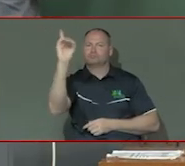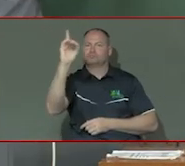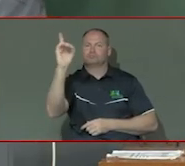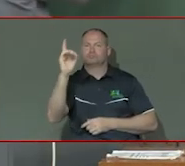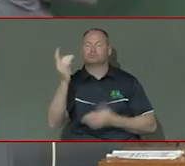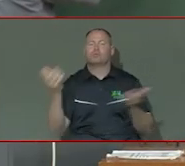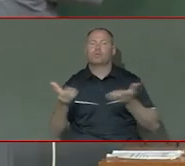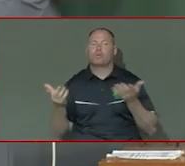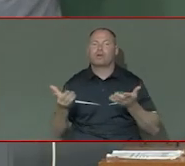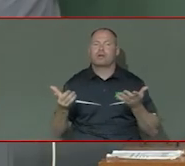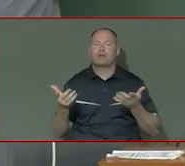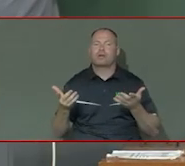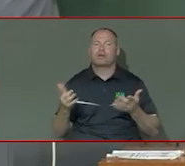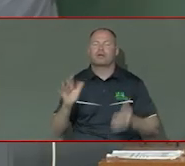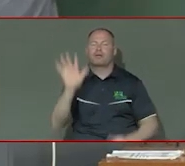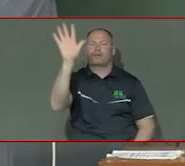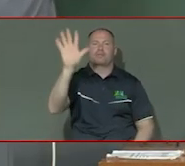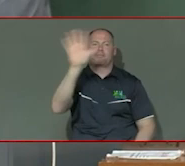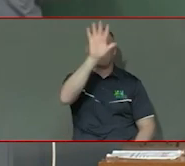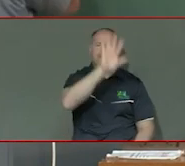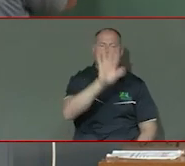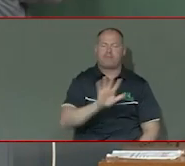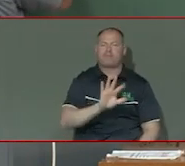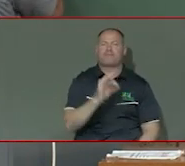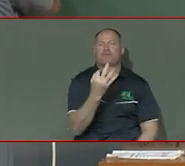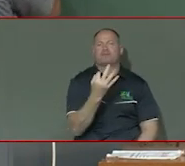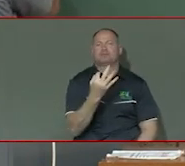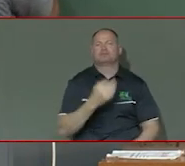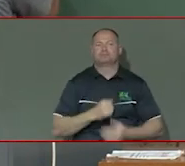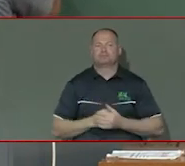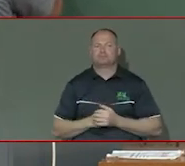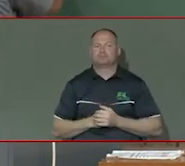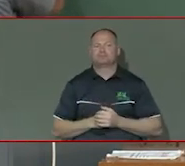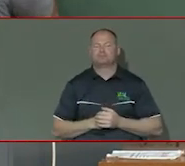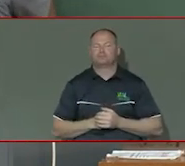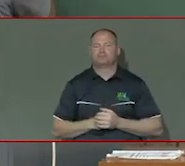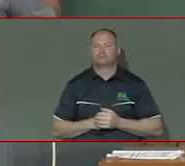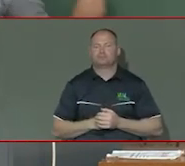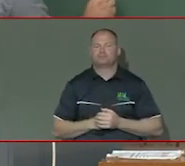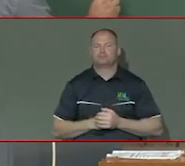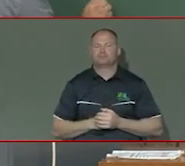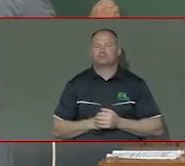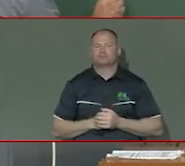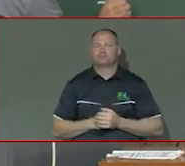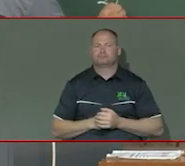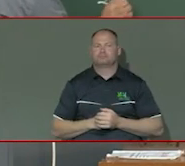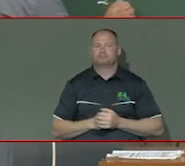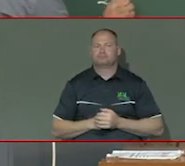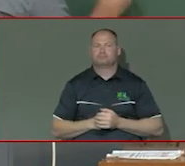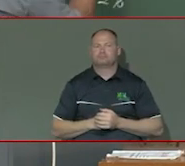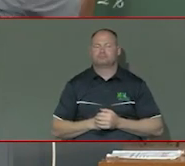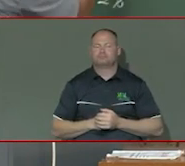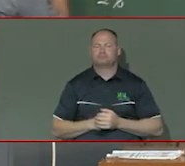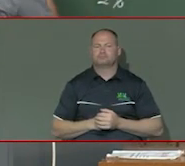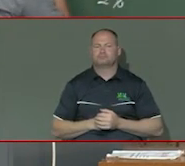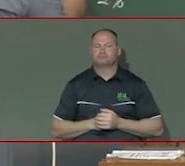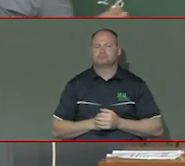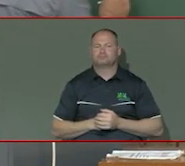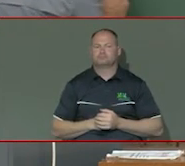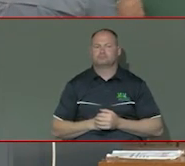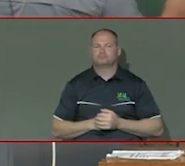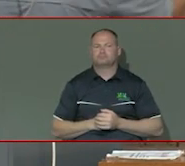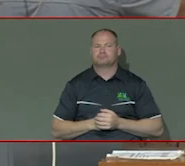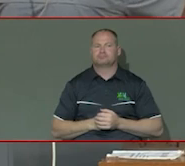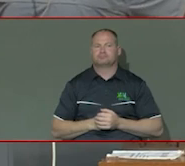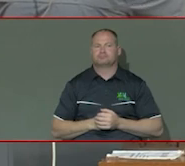the third quadrant. 0 to 90, 90 to 180 is the second, 180 to 70 is the third